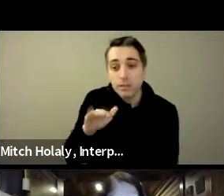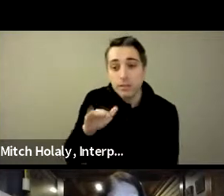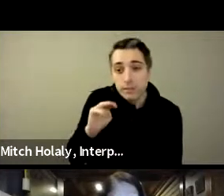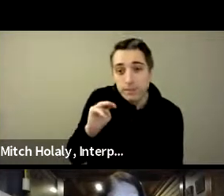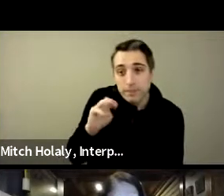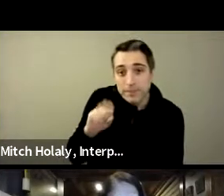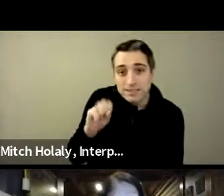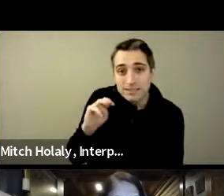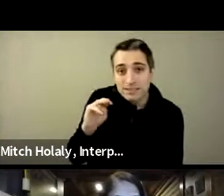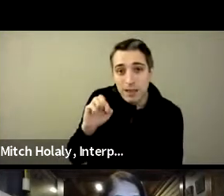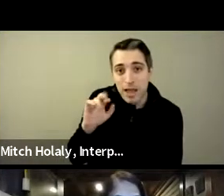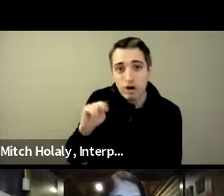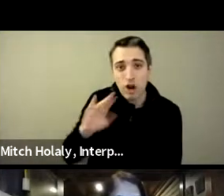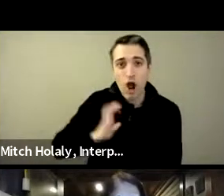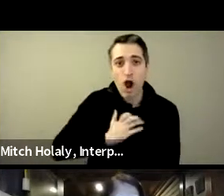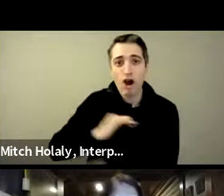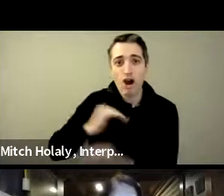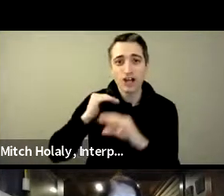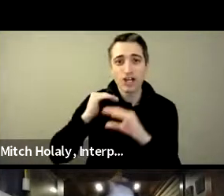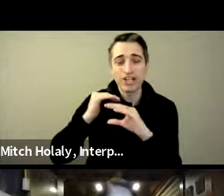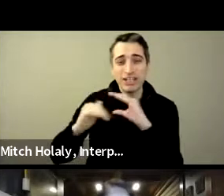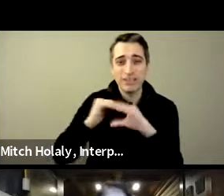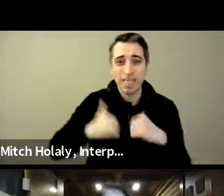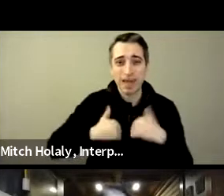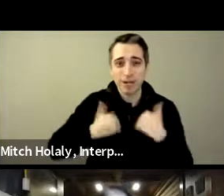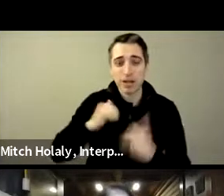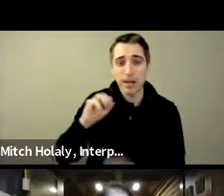our email address is